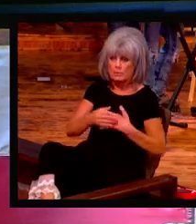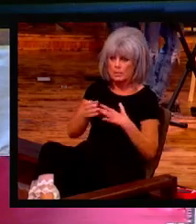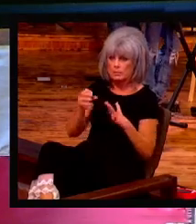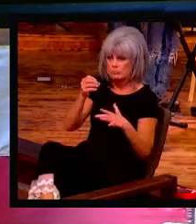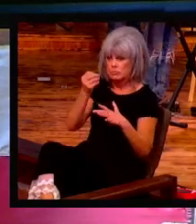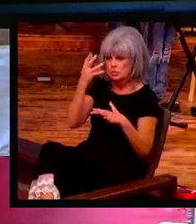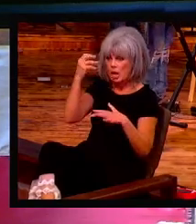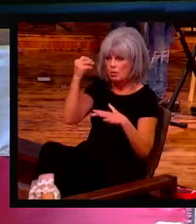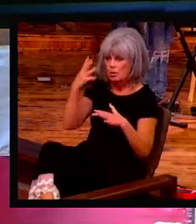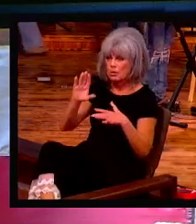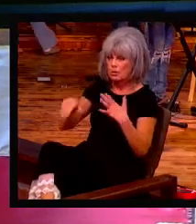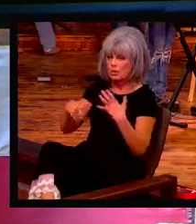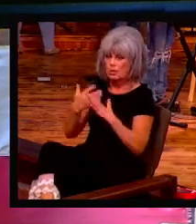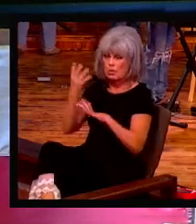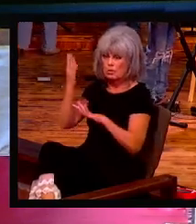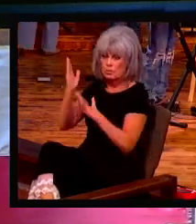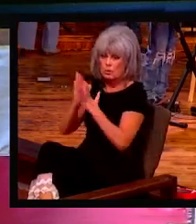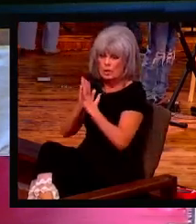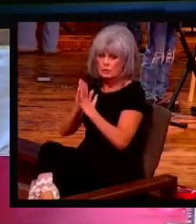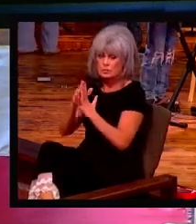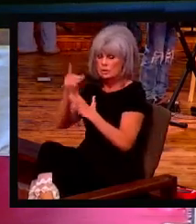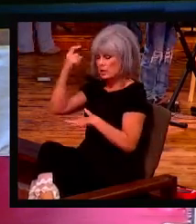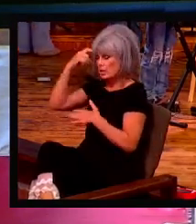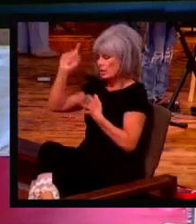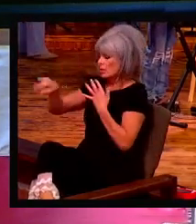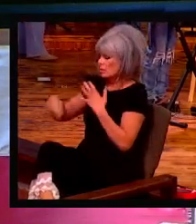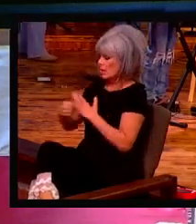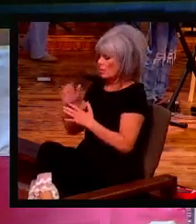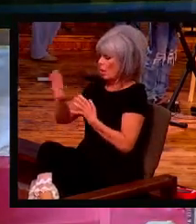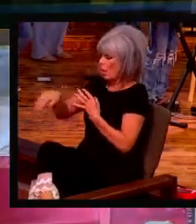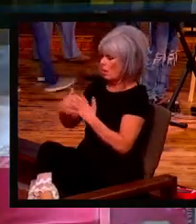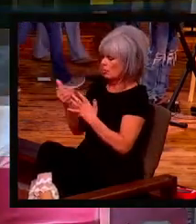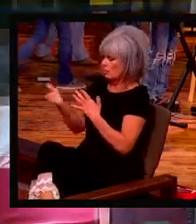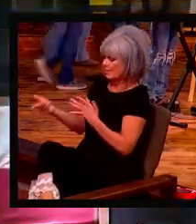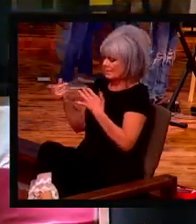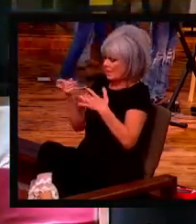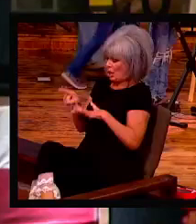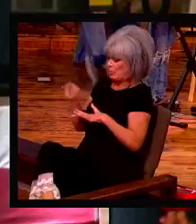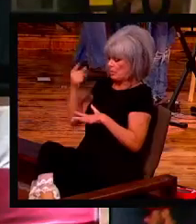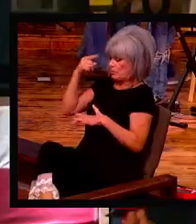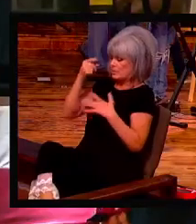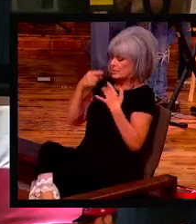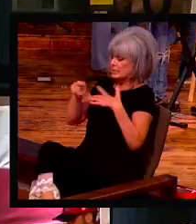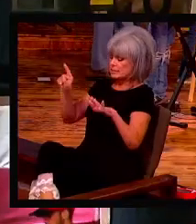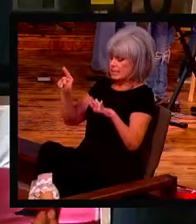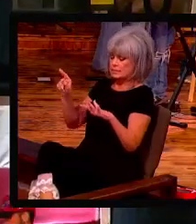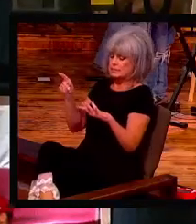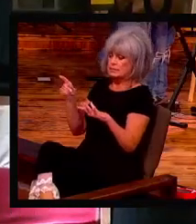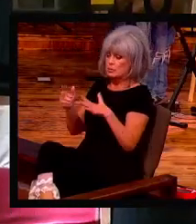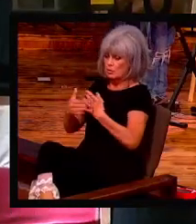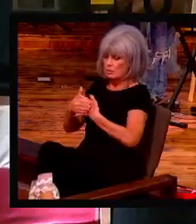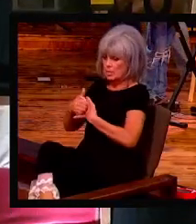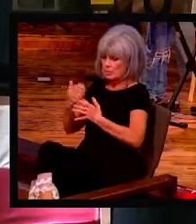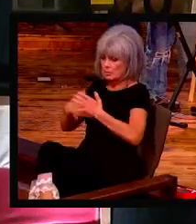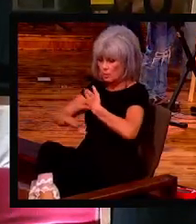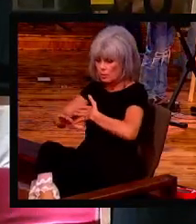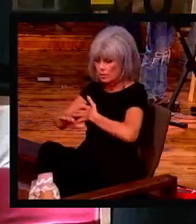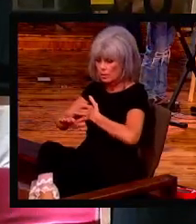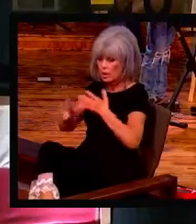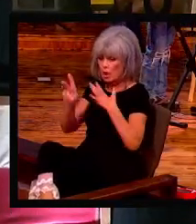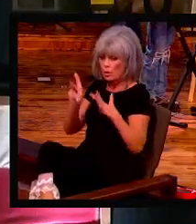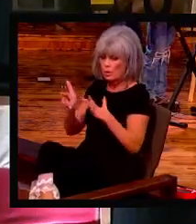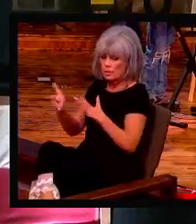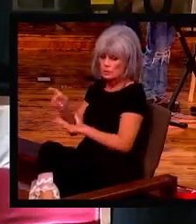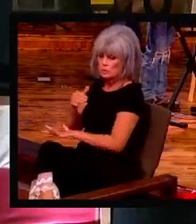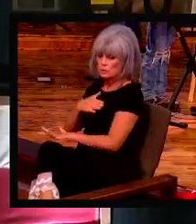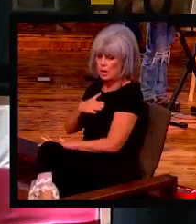prayers. Think about everything that happened for this baby to be born successfully, according to my will.